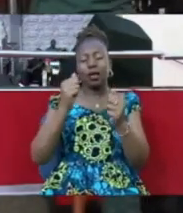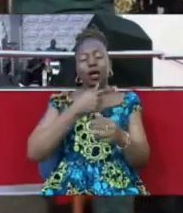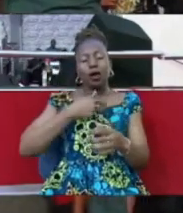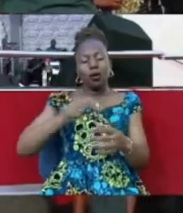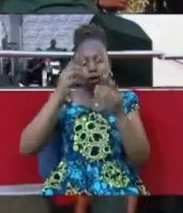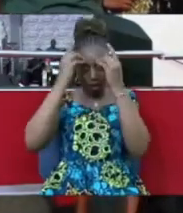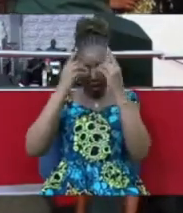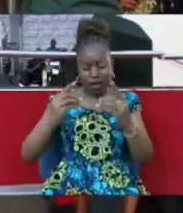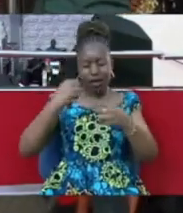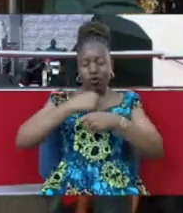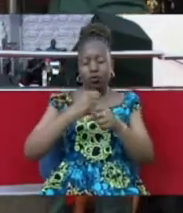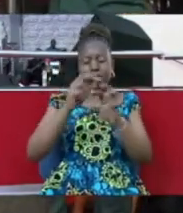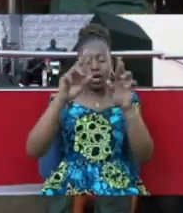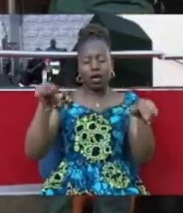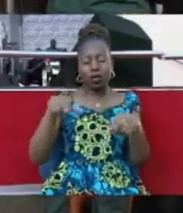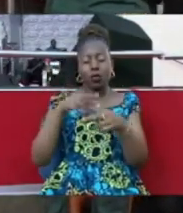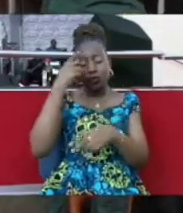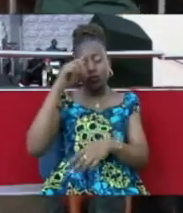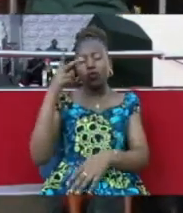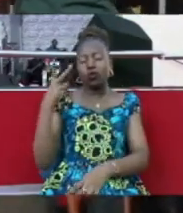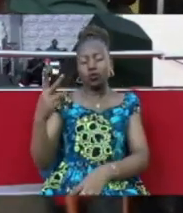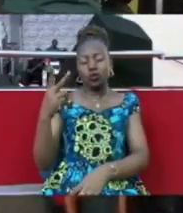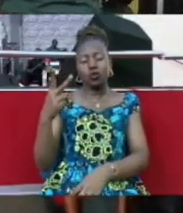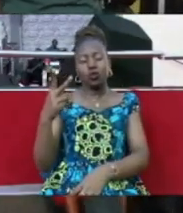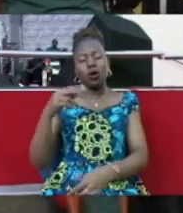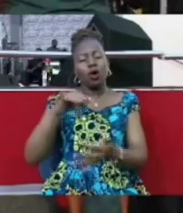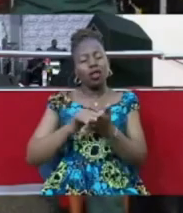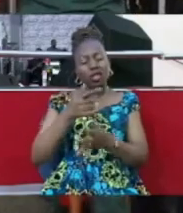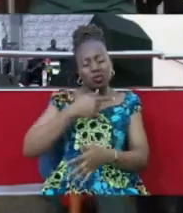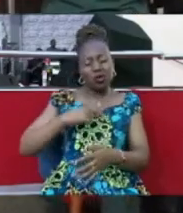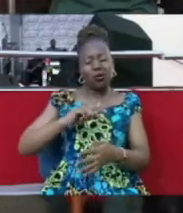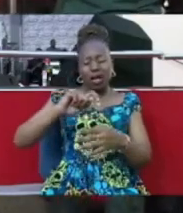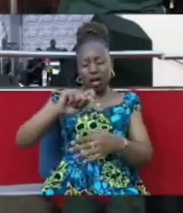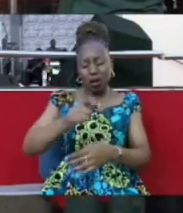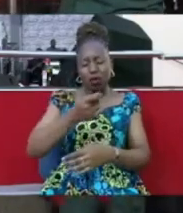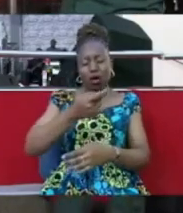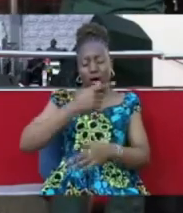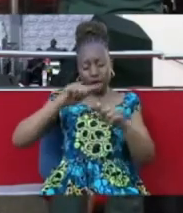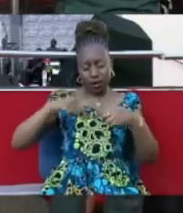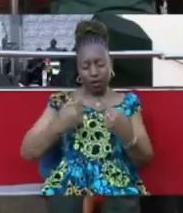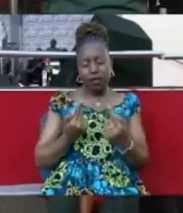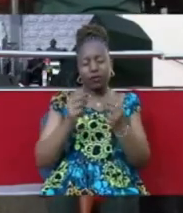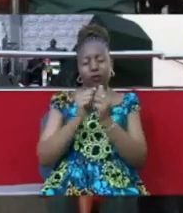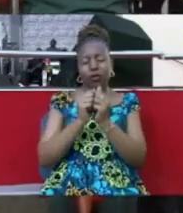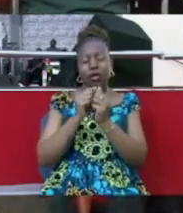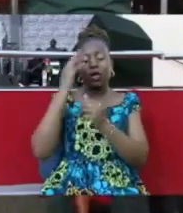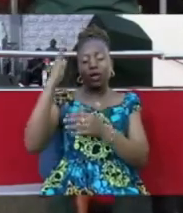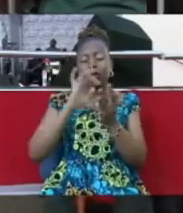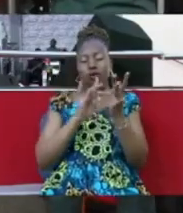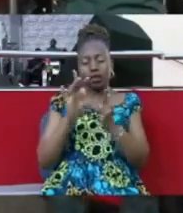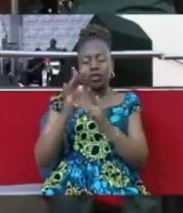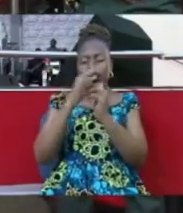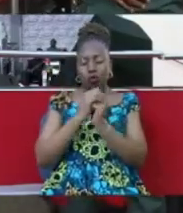to make room for two only, oh God, that we will lock ourselves in with you, Jesus, to worship